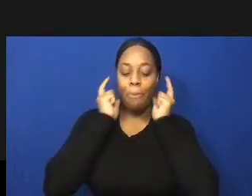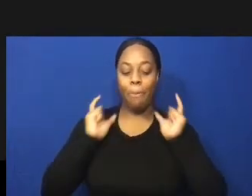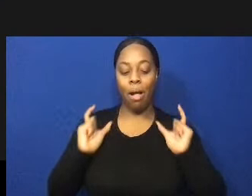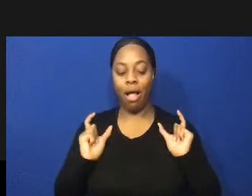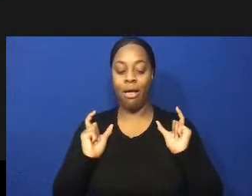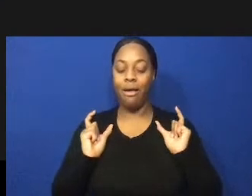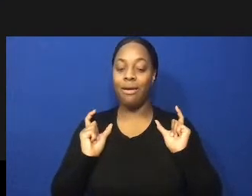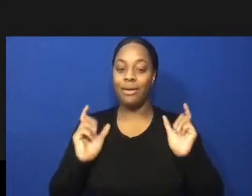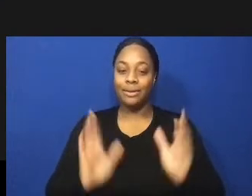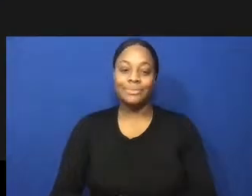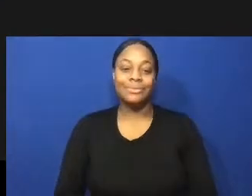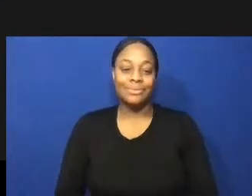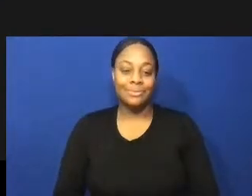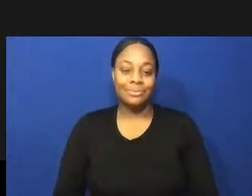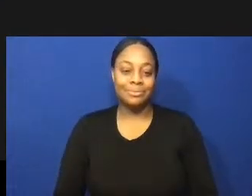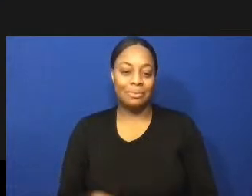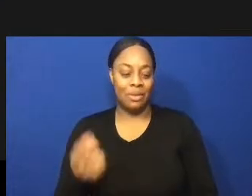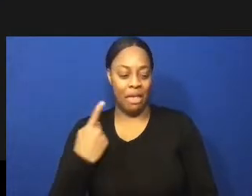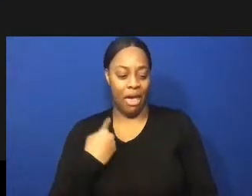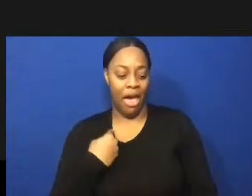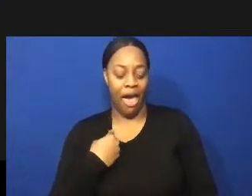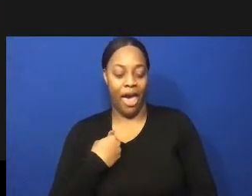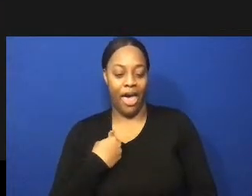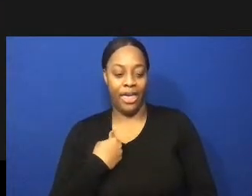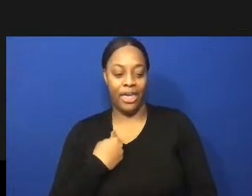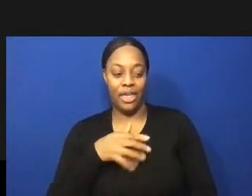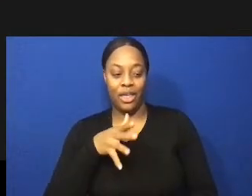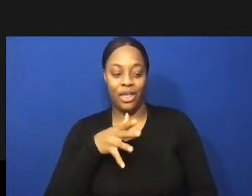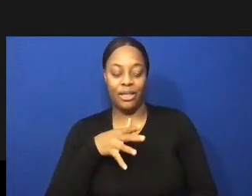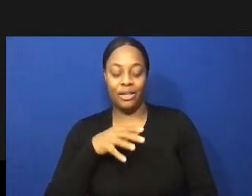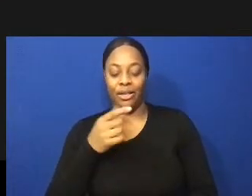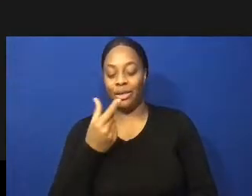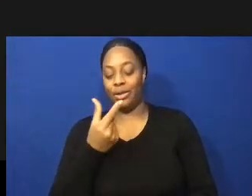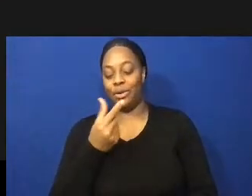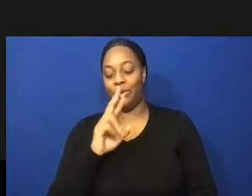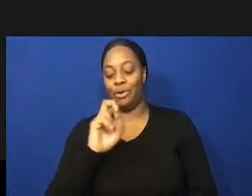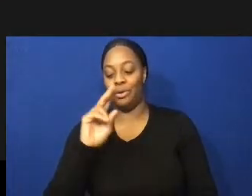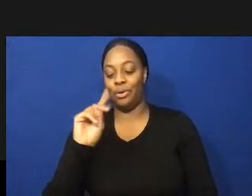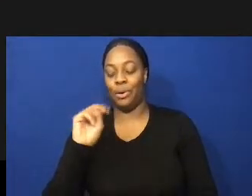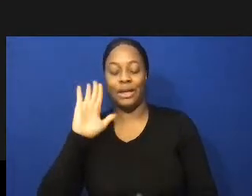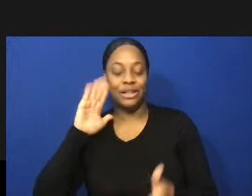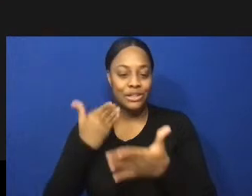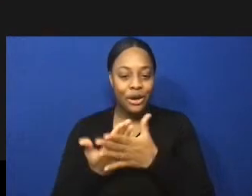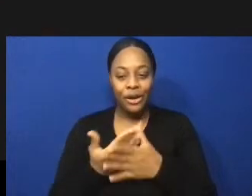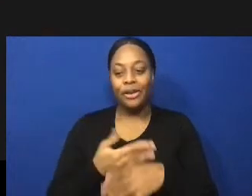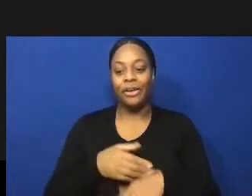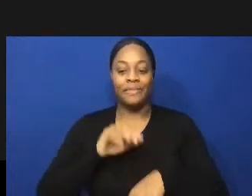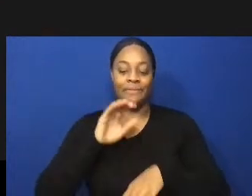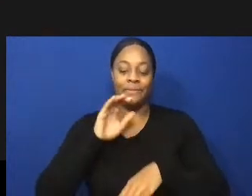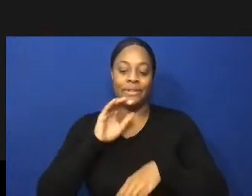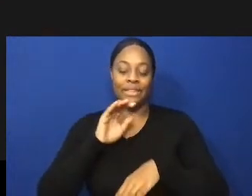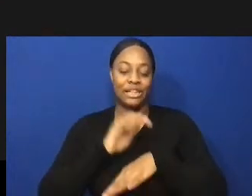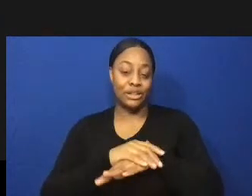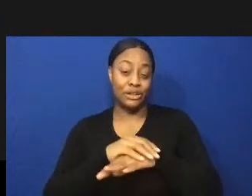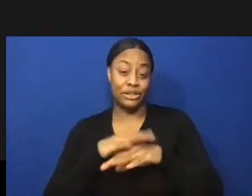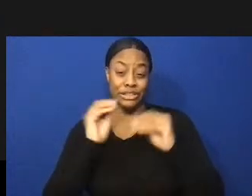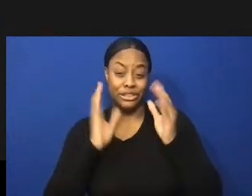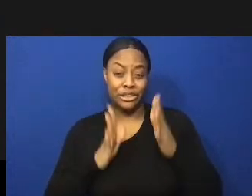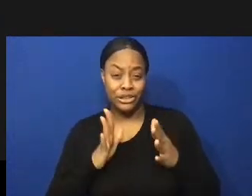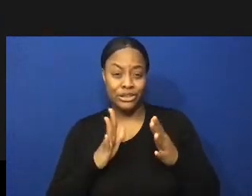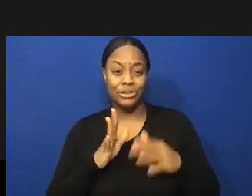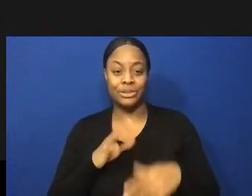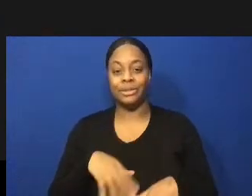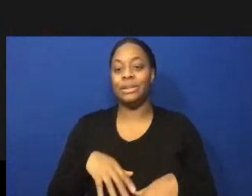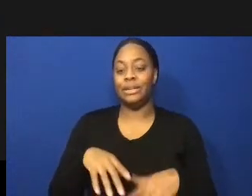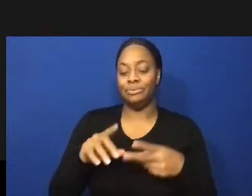hoop earrings. I am the granddaughter of Lucille Madison, English professor. I teach because of her. Daughter of